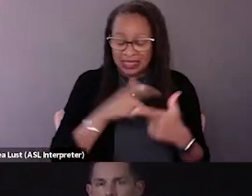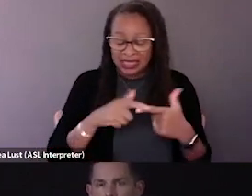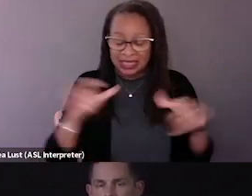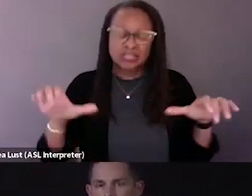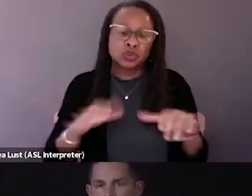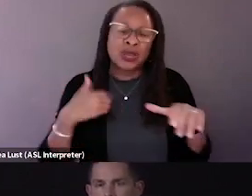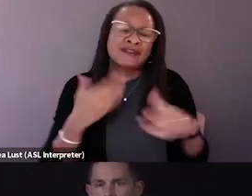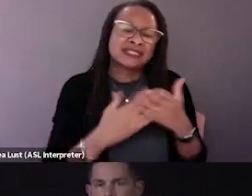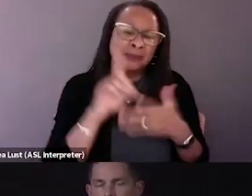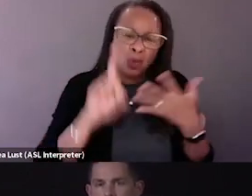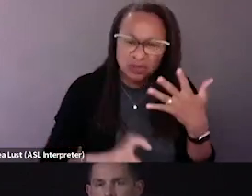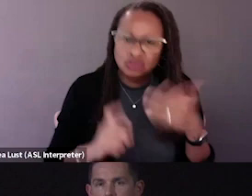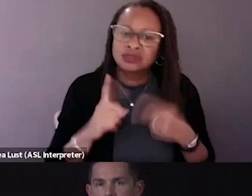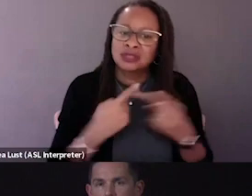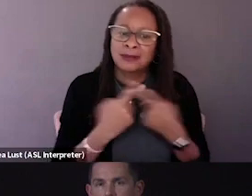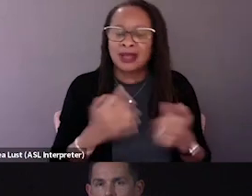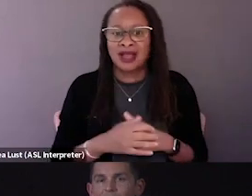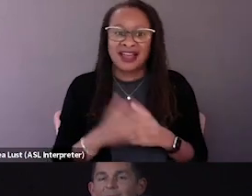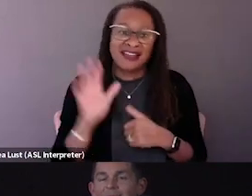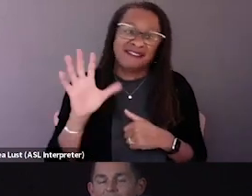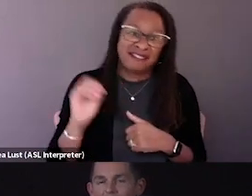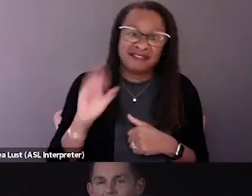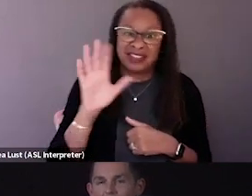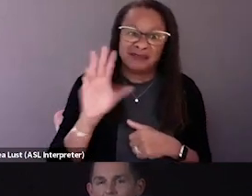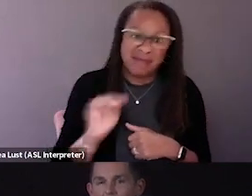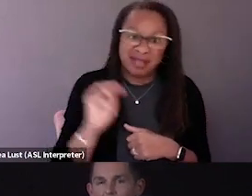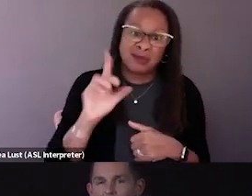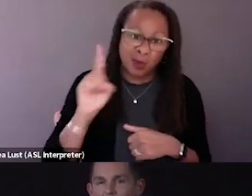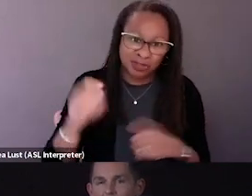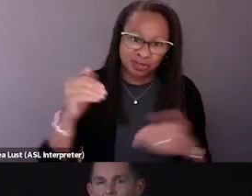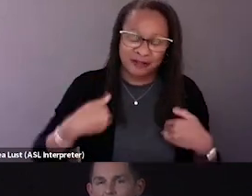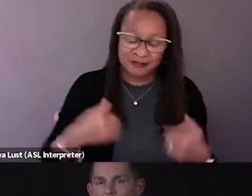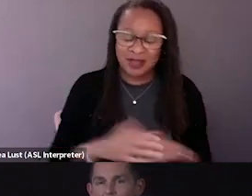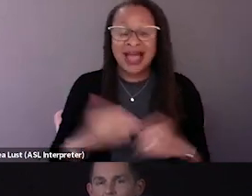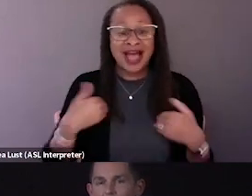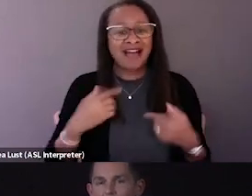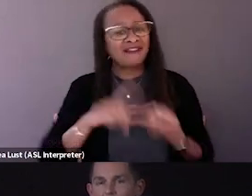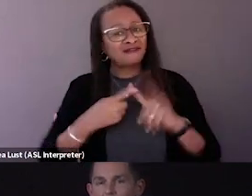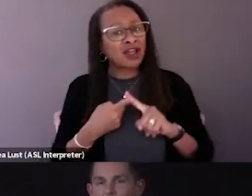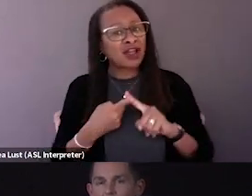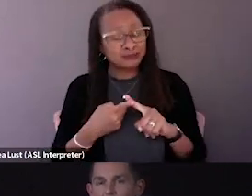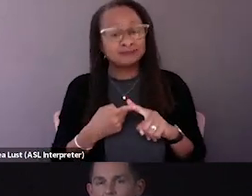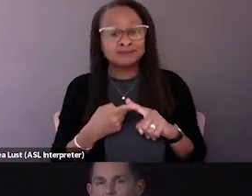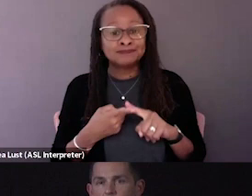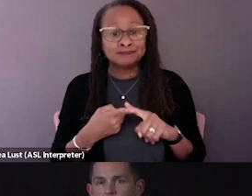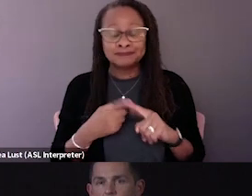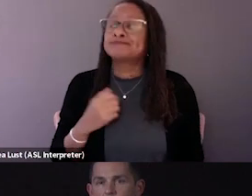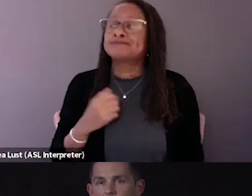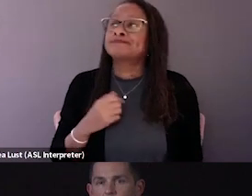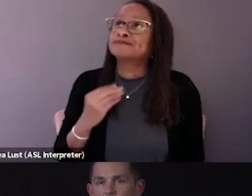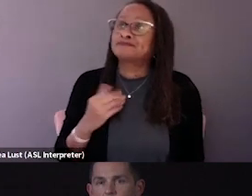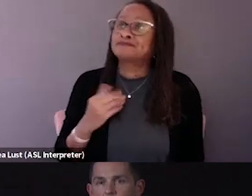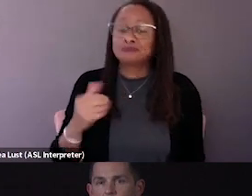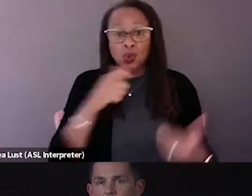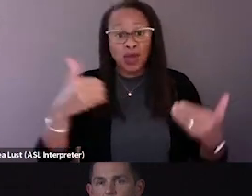some questions about 50 million. I have a friend who has